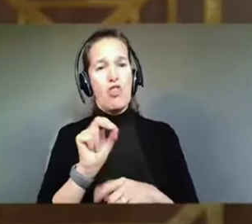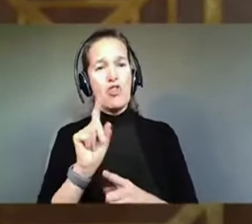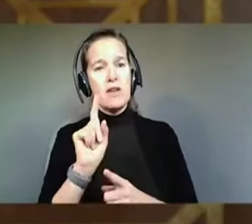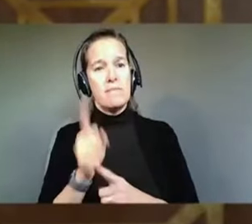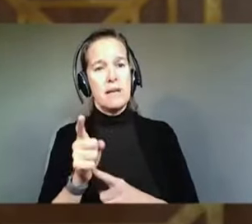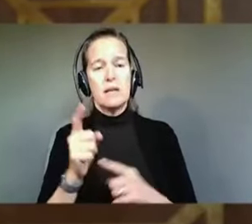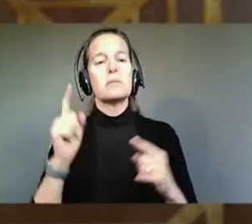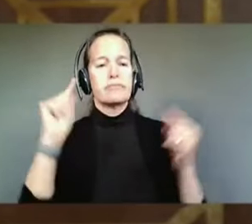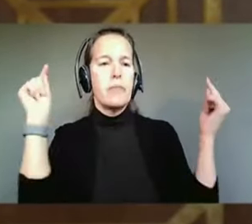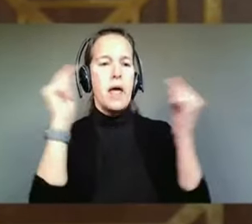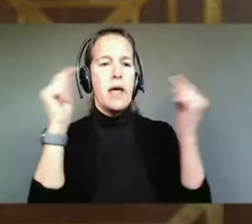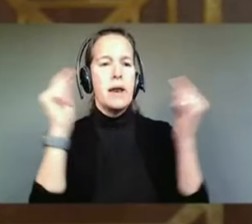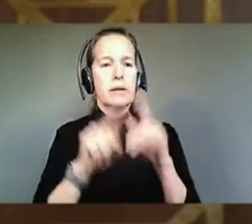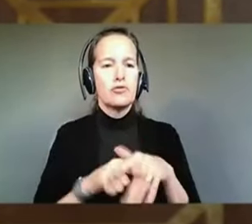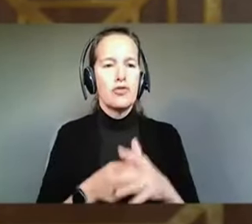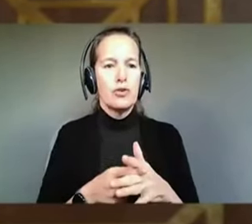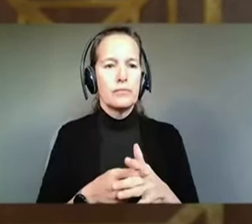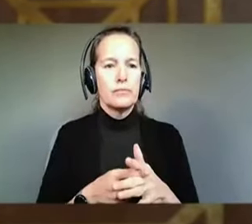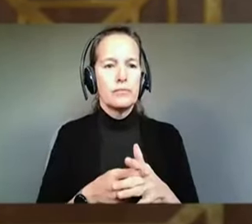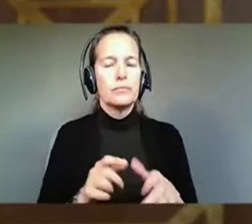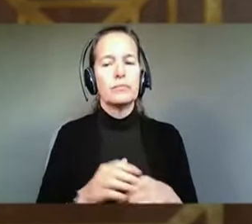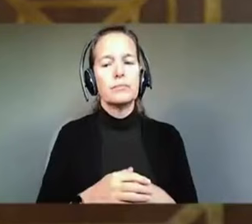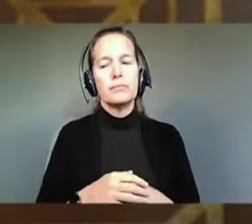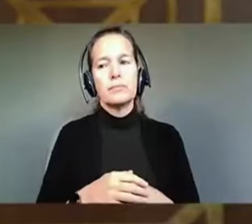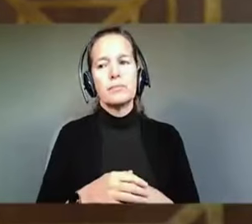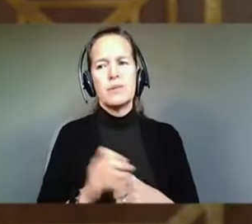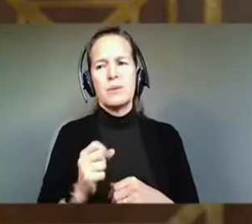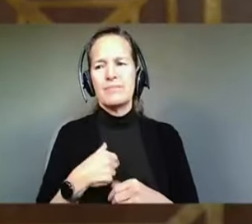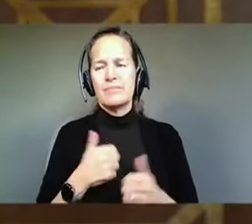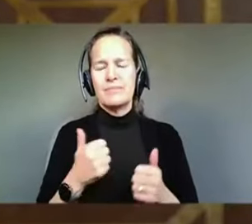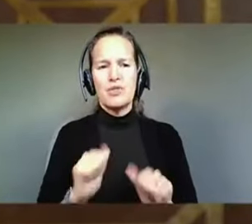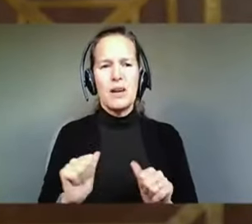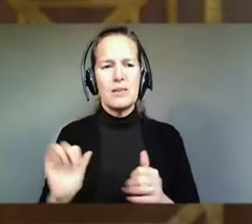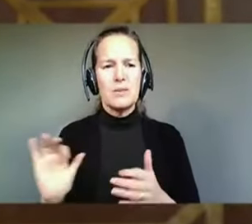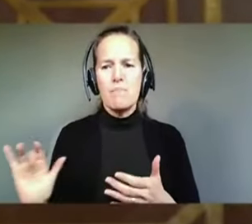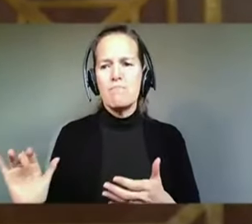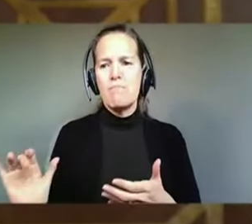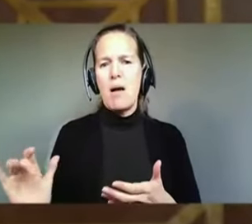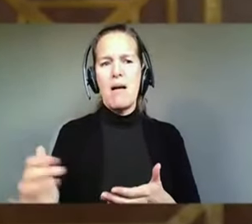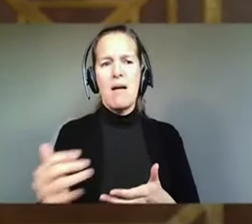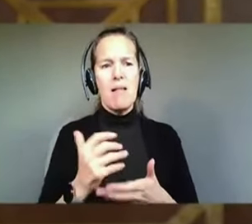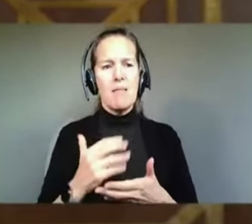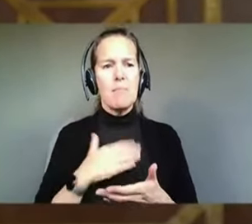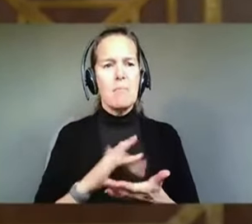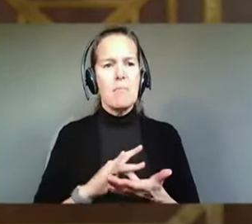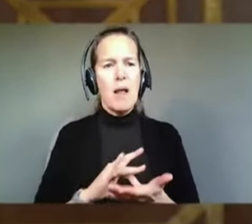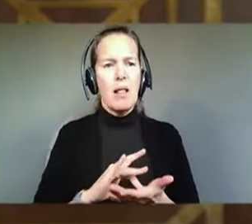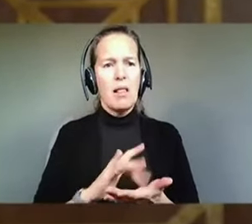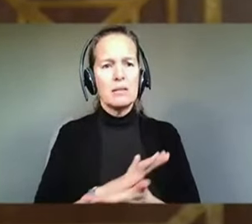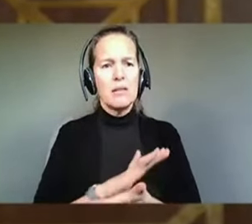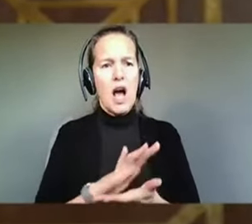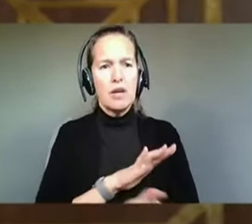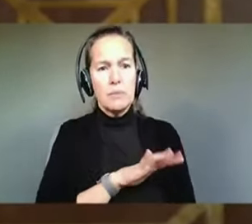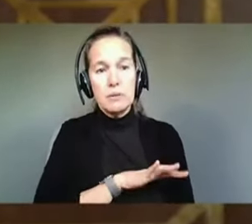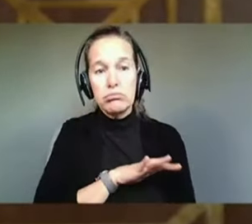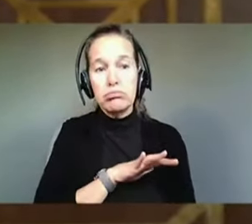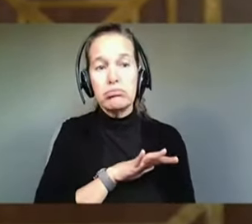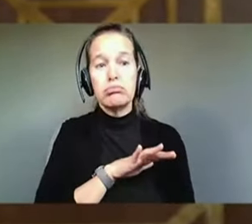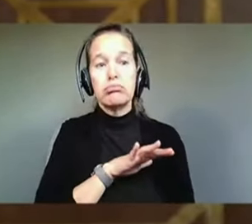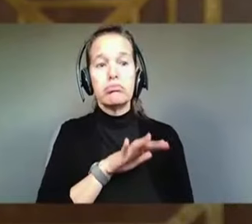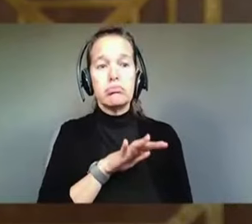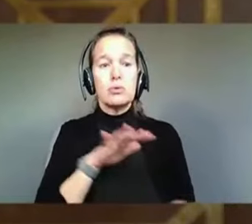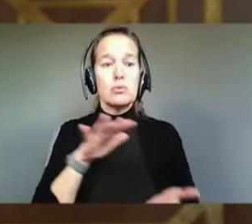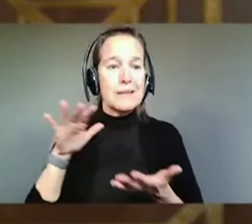headaches. So, you know, I'm trying to compile all of my medical documentation to send in,